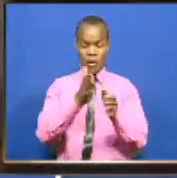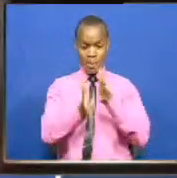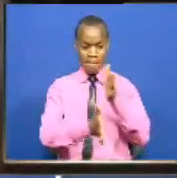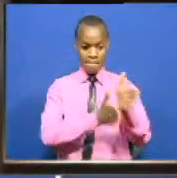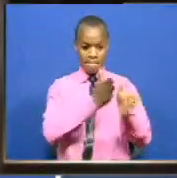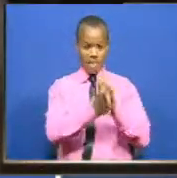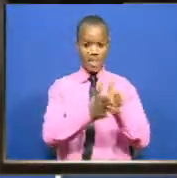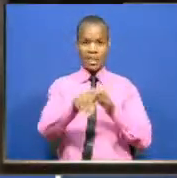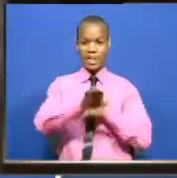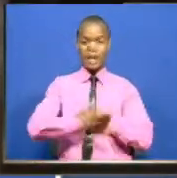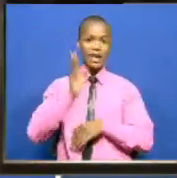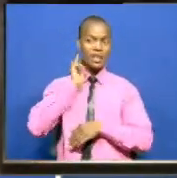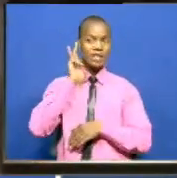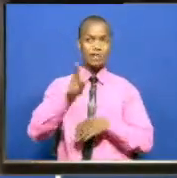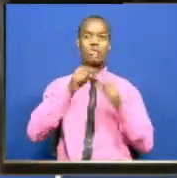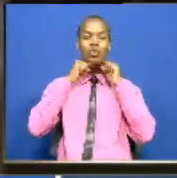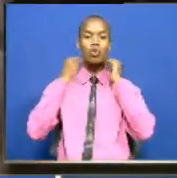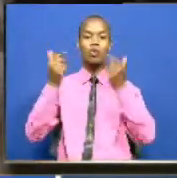Kisii.